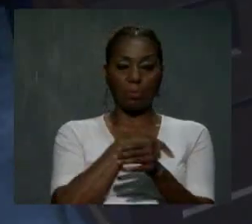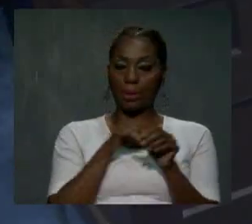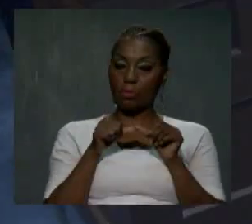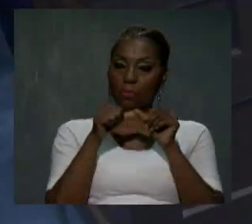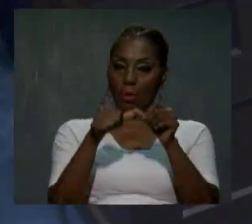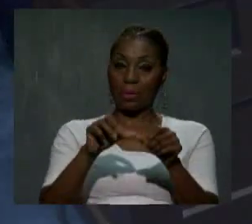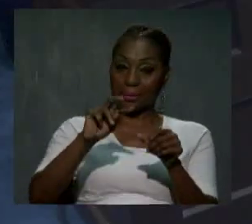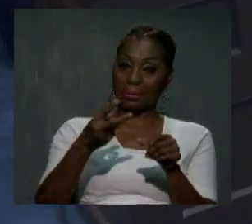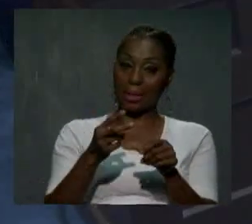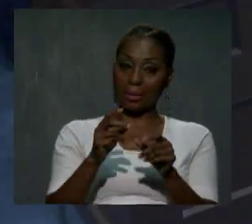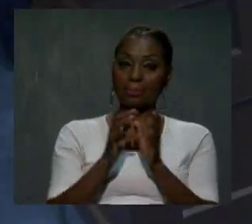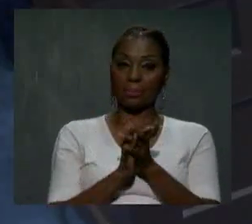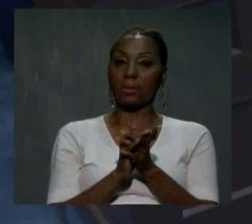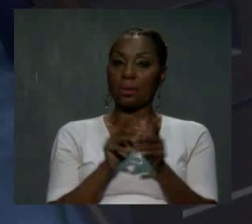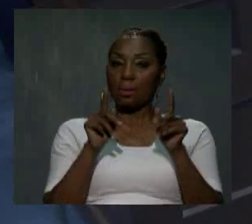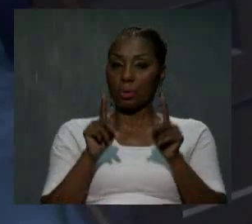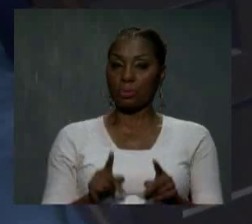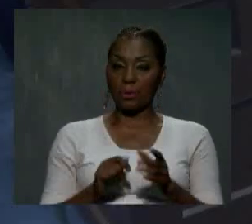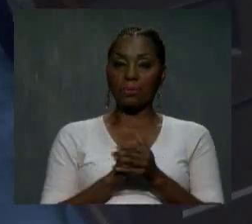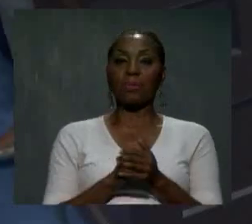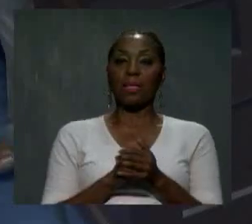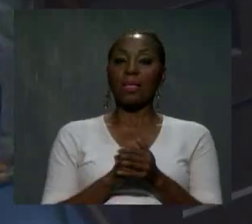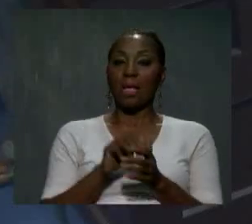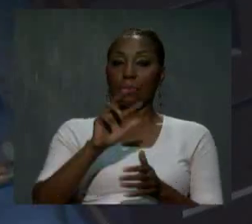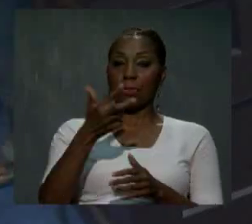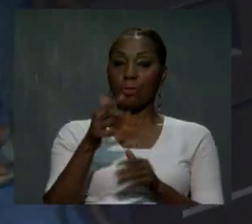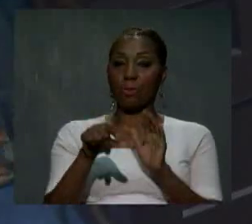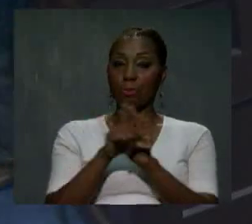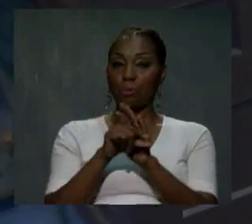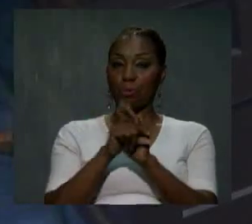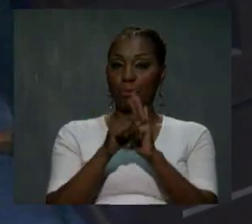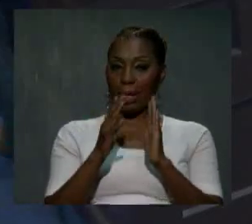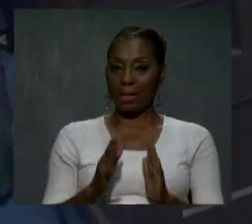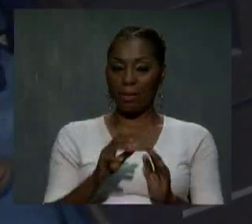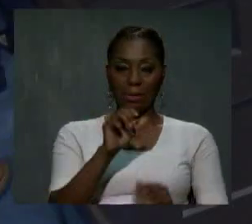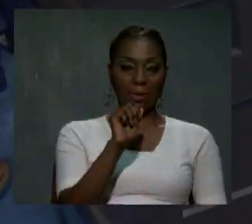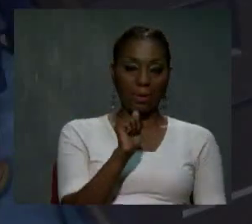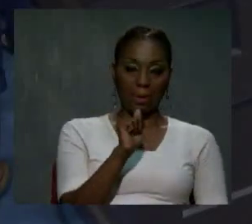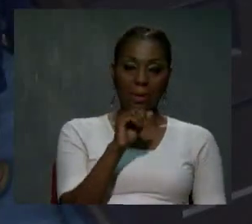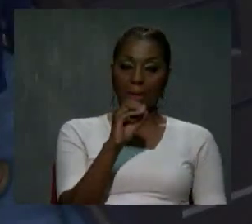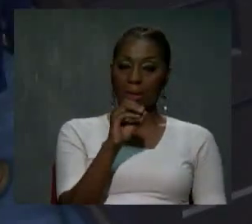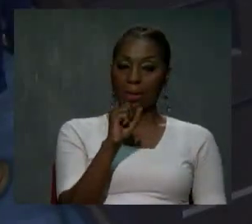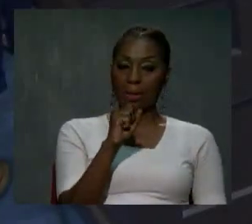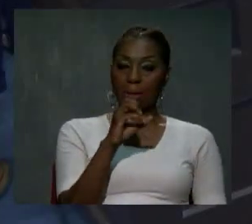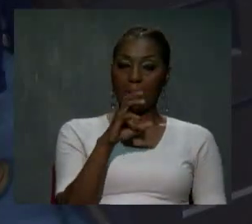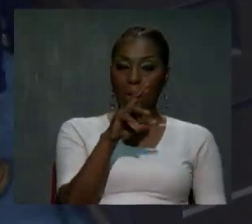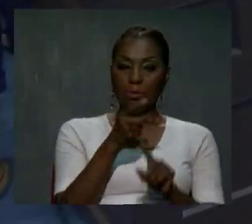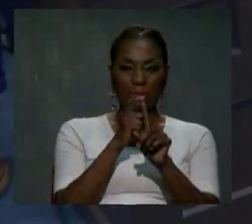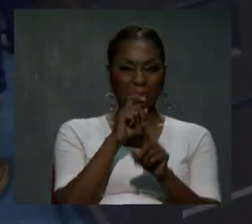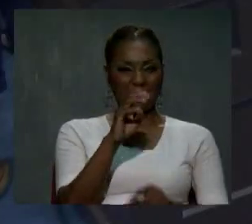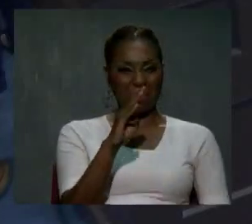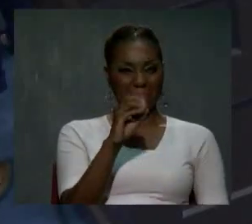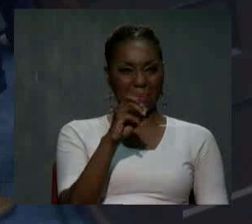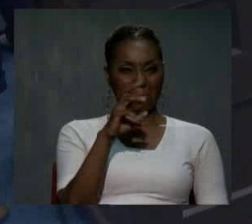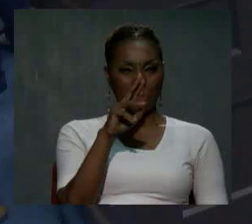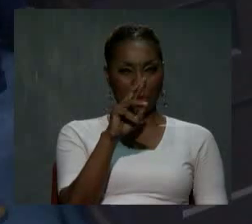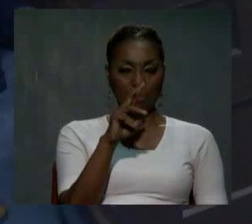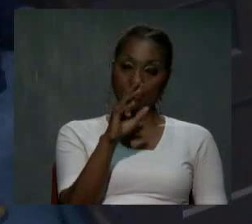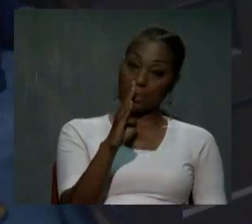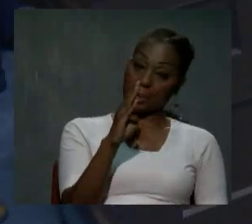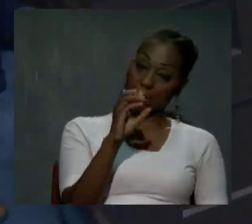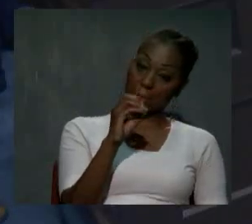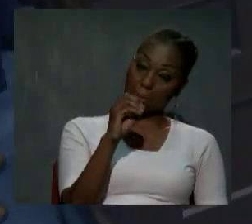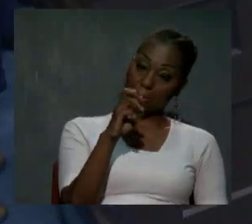right on to the second awardee, who is third grader Oscar Sanchez Romero from Booker Arts Magnet Elementary School.